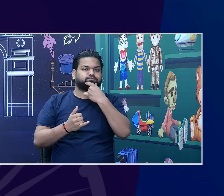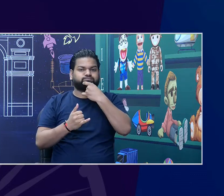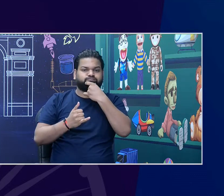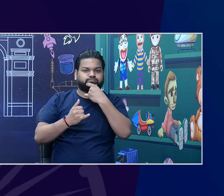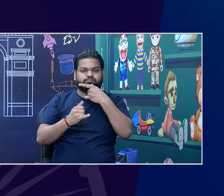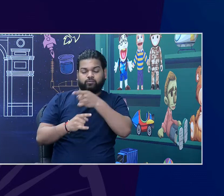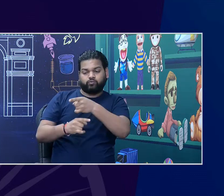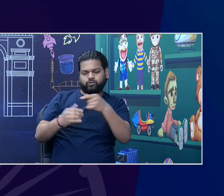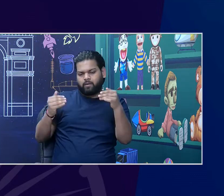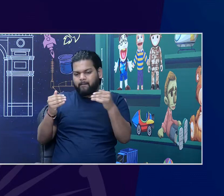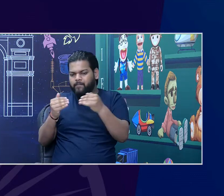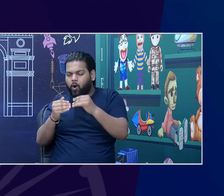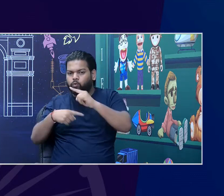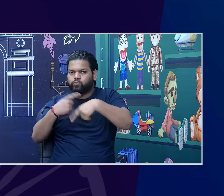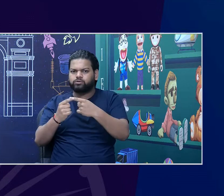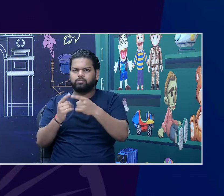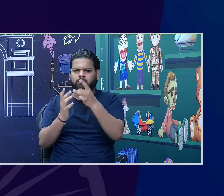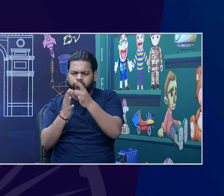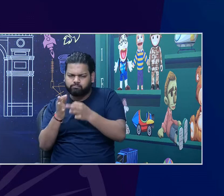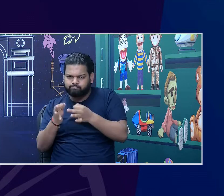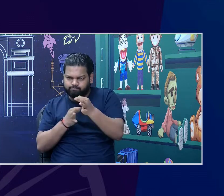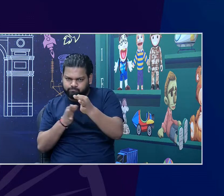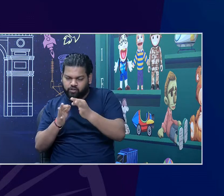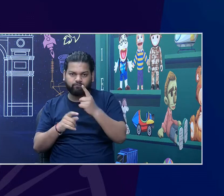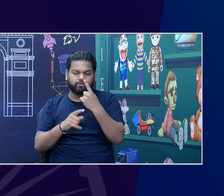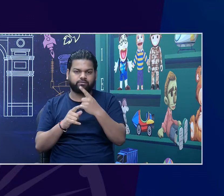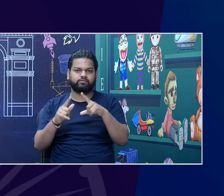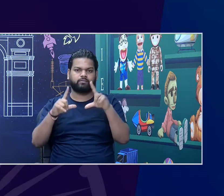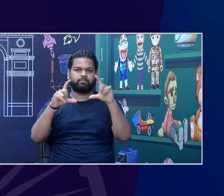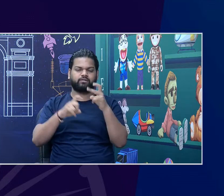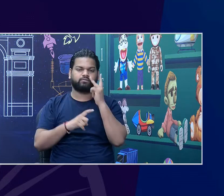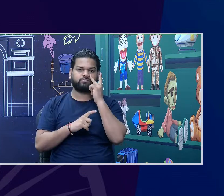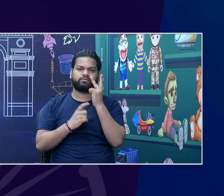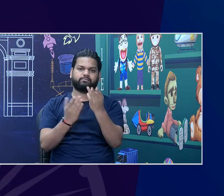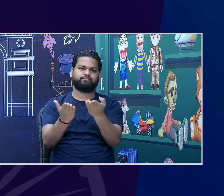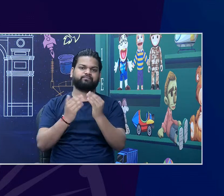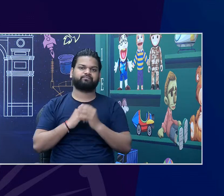We are going to discuss it in detail. Let us look at it first. Okay.